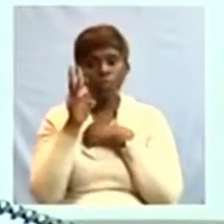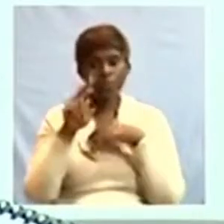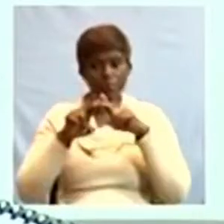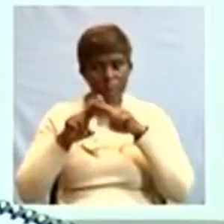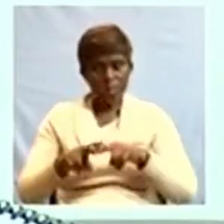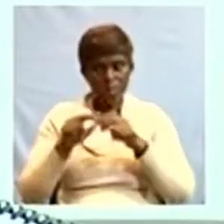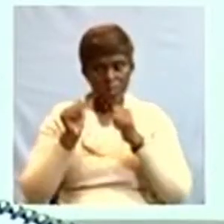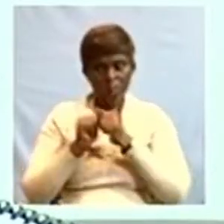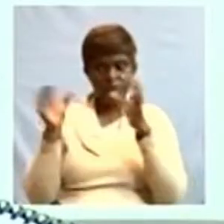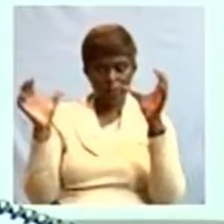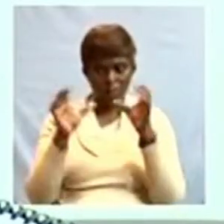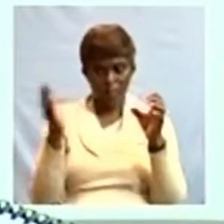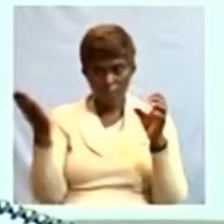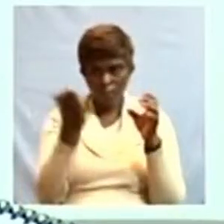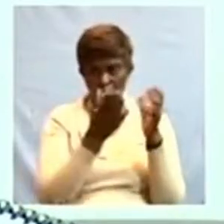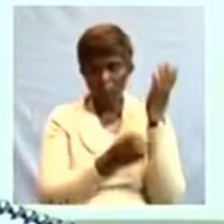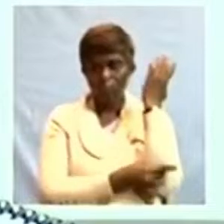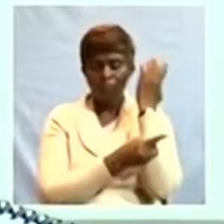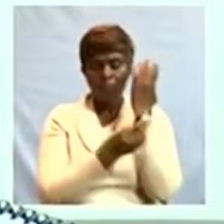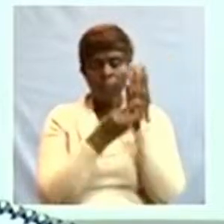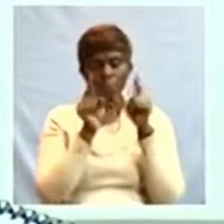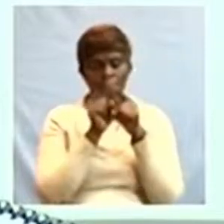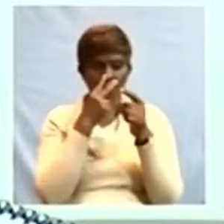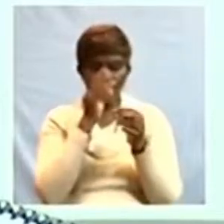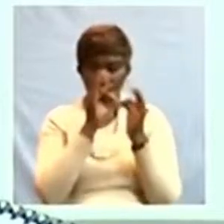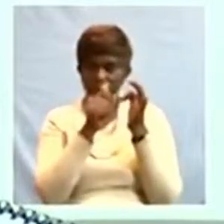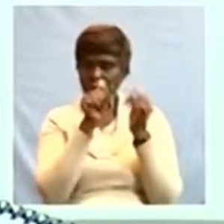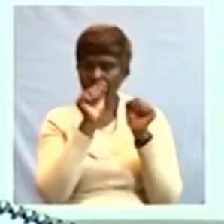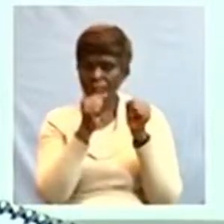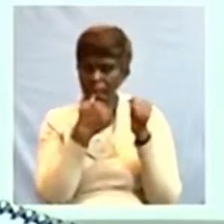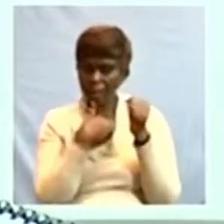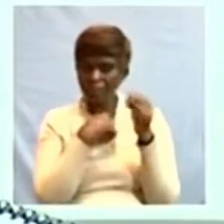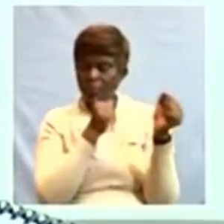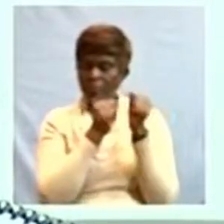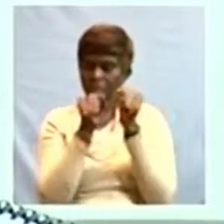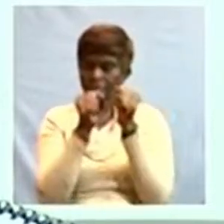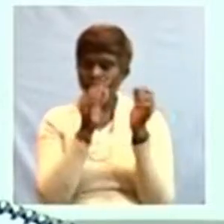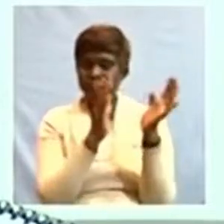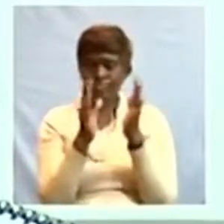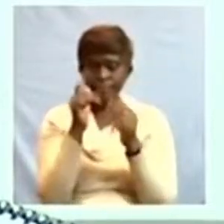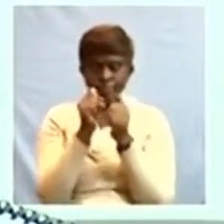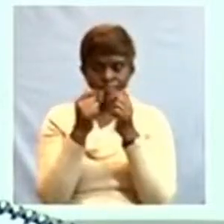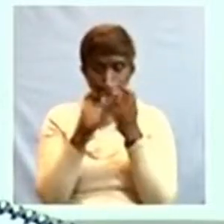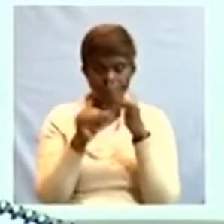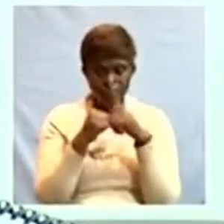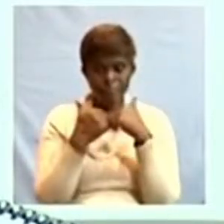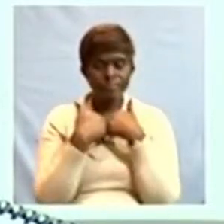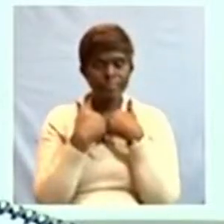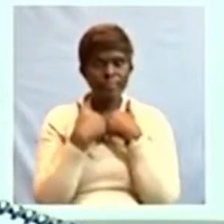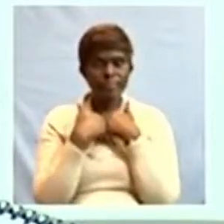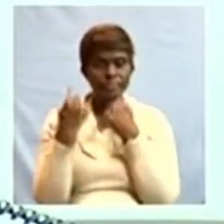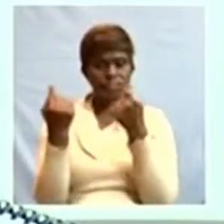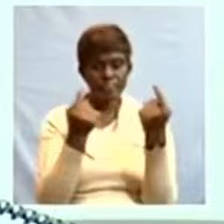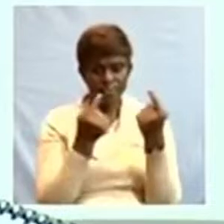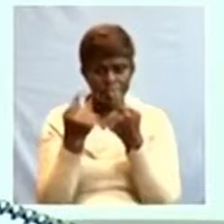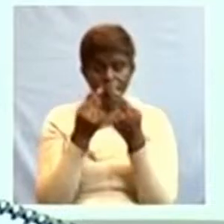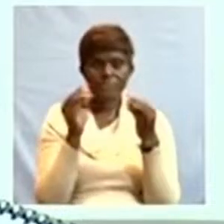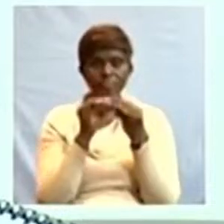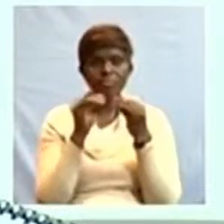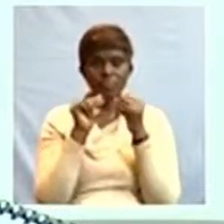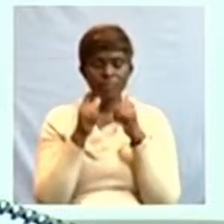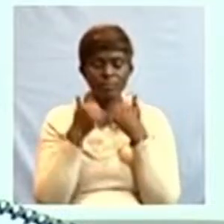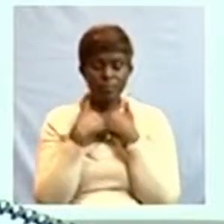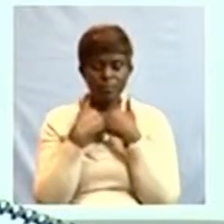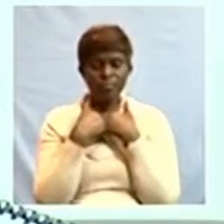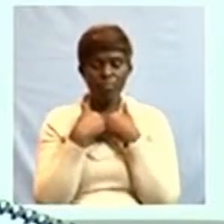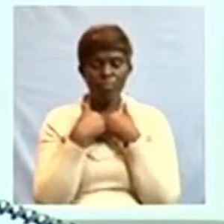sit down with community development and see if they can come up with a strategy because we have situations where we